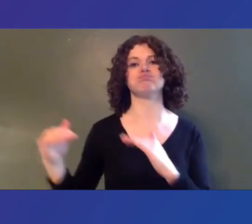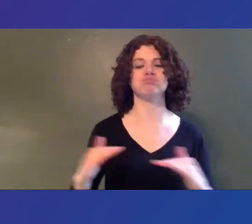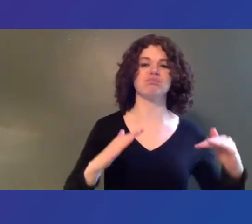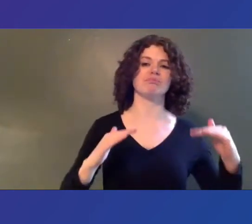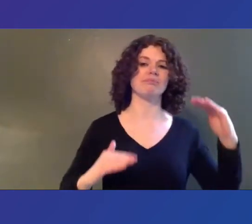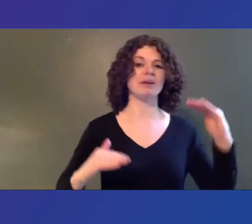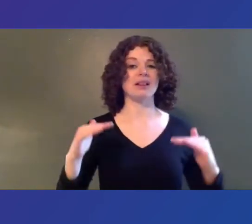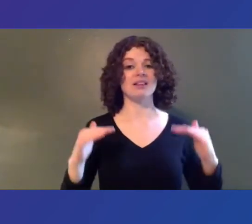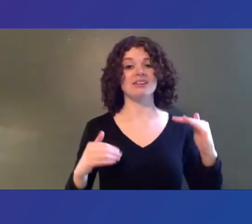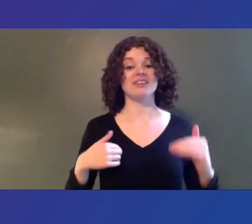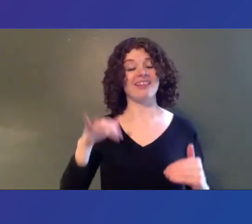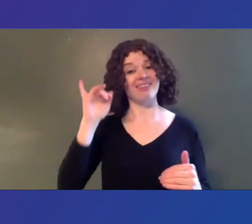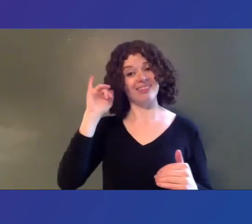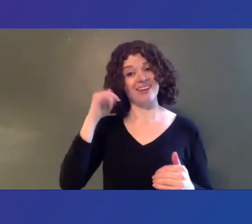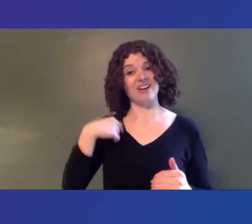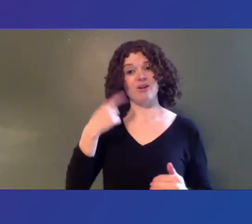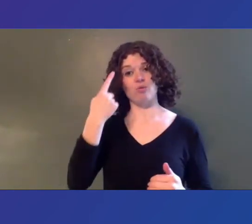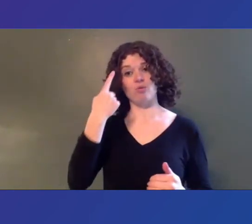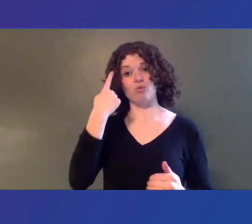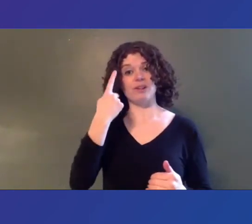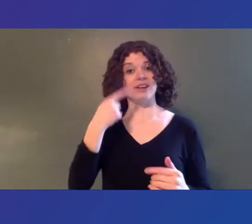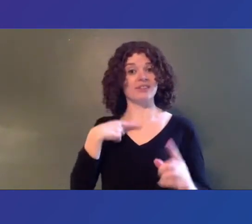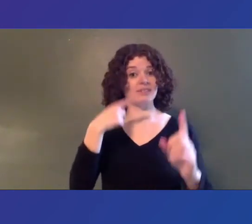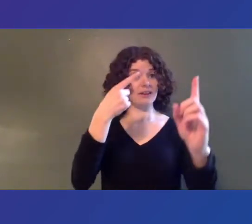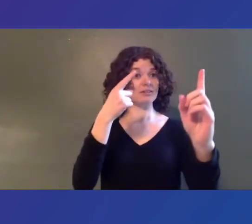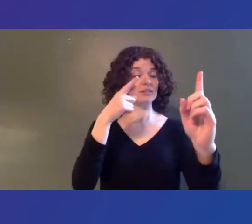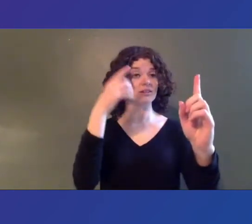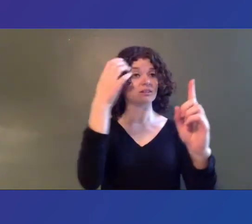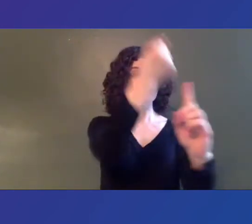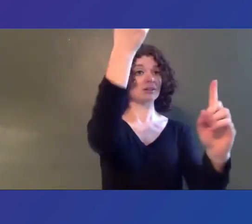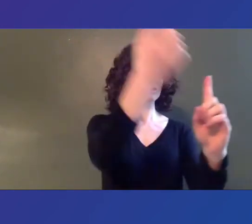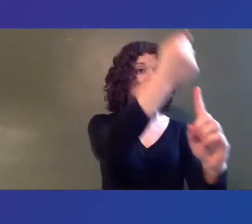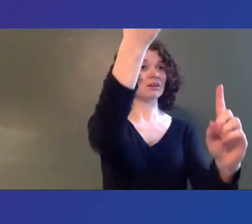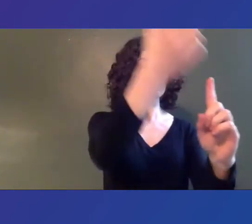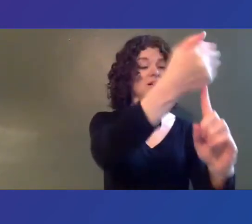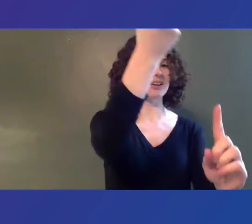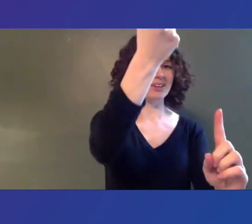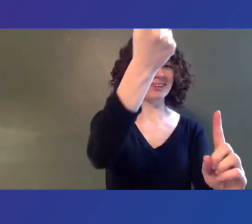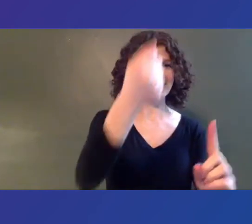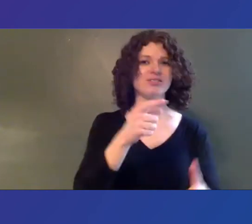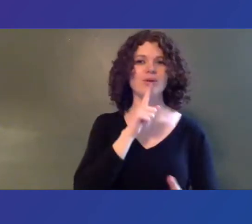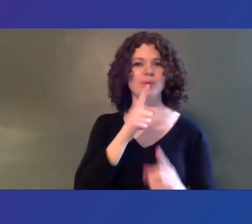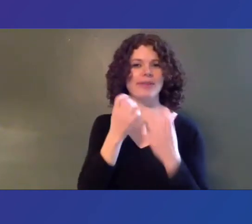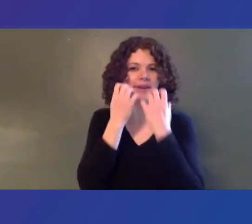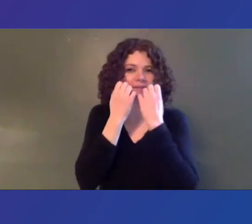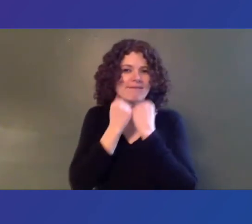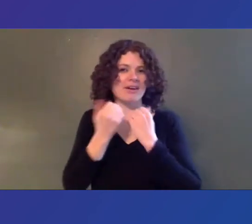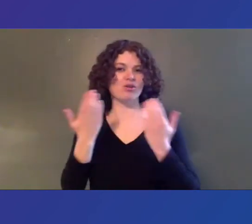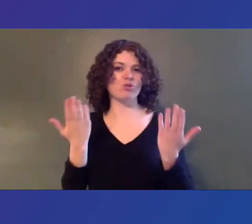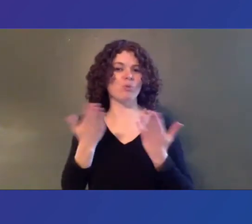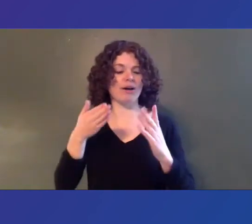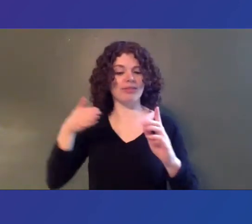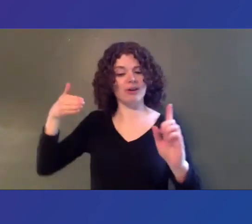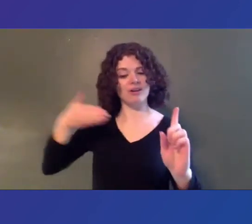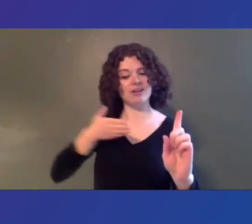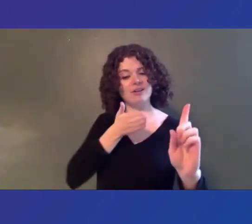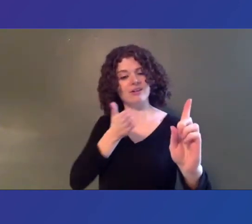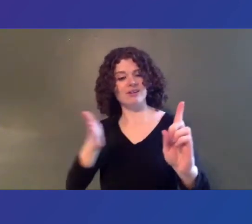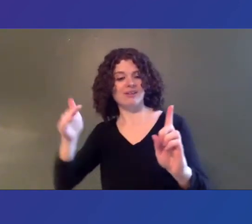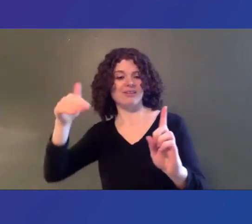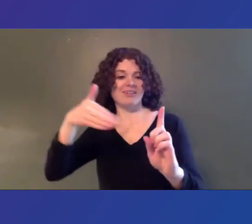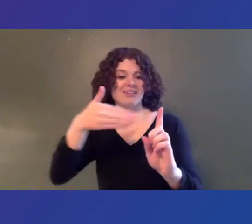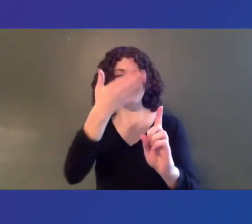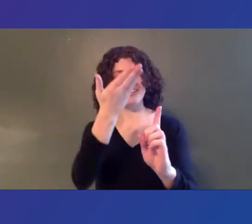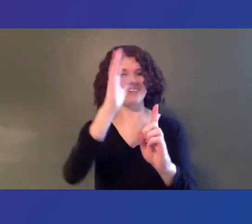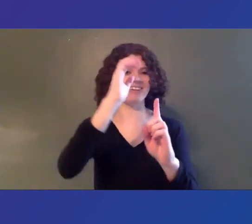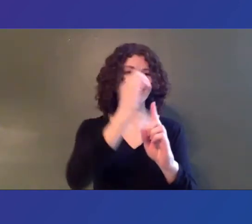I value. And I learned that really as a older, seasoned, young